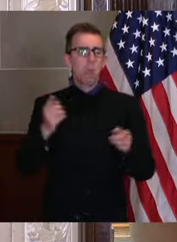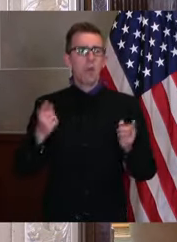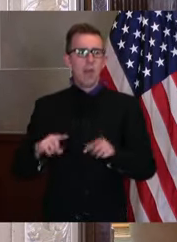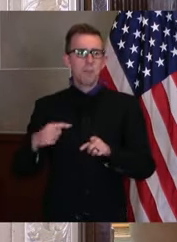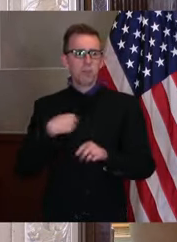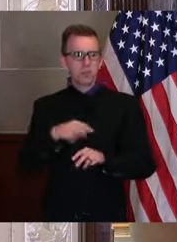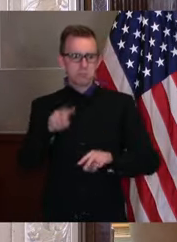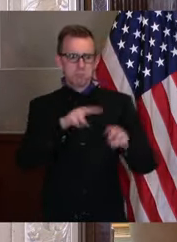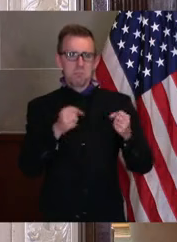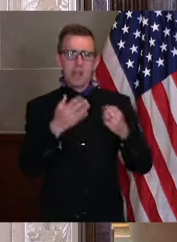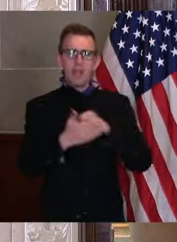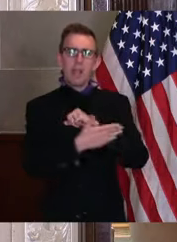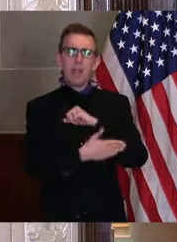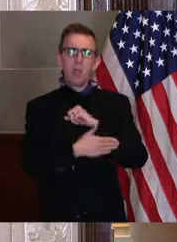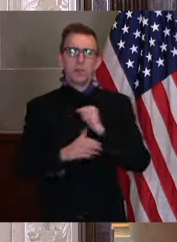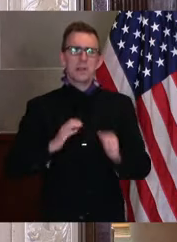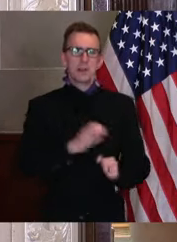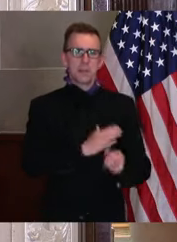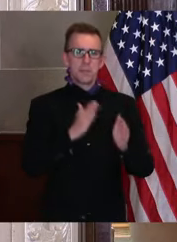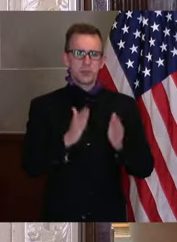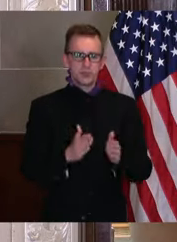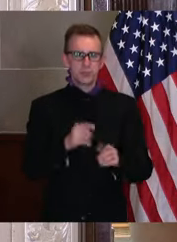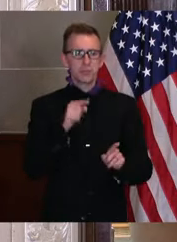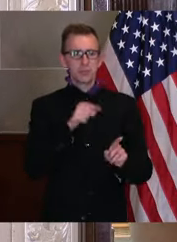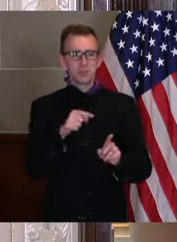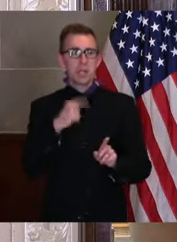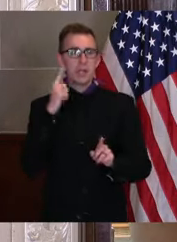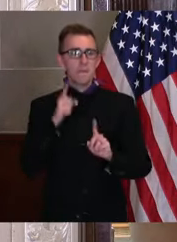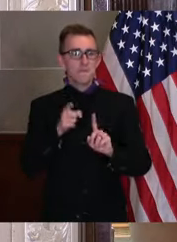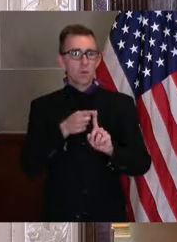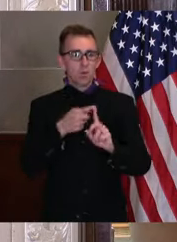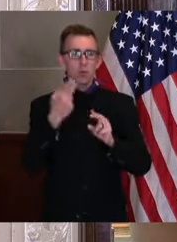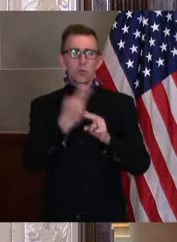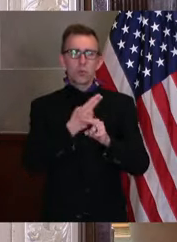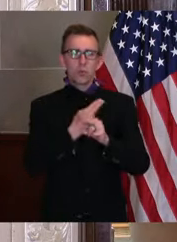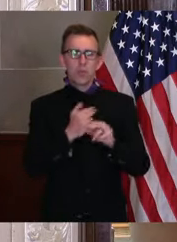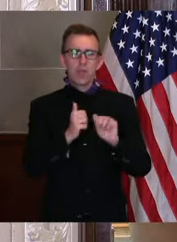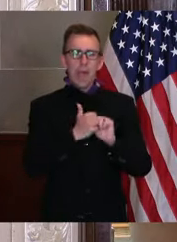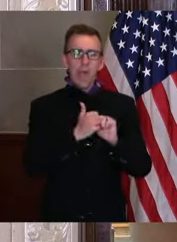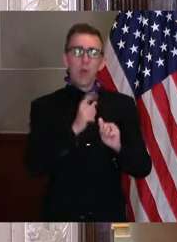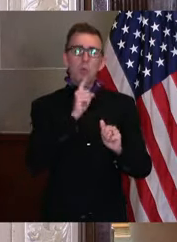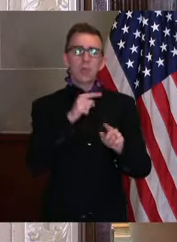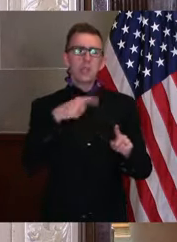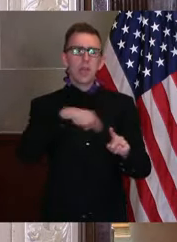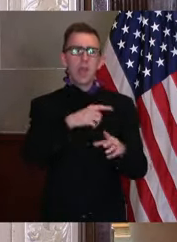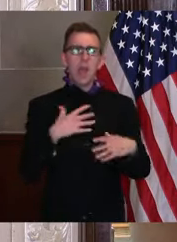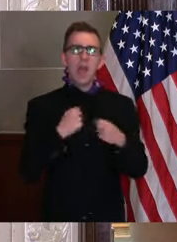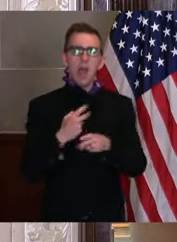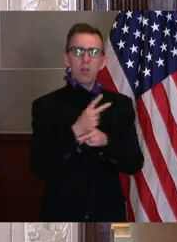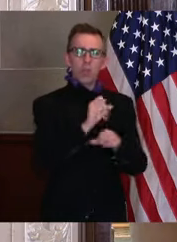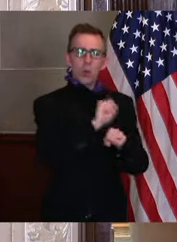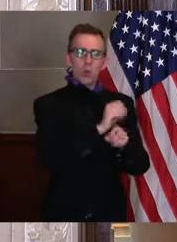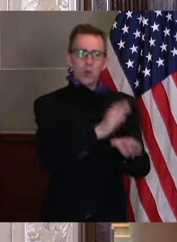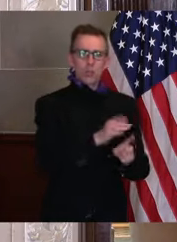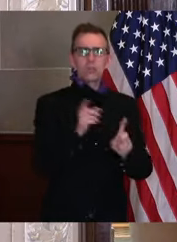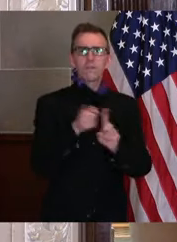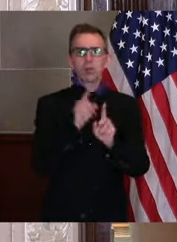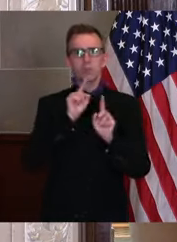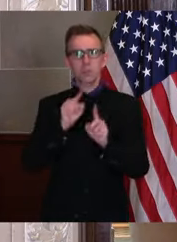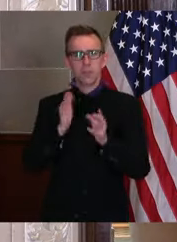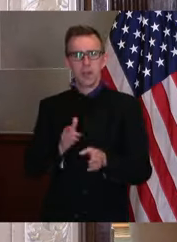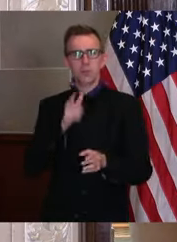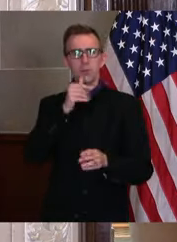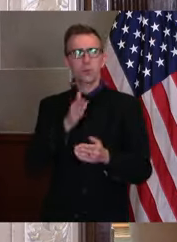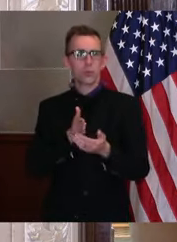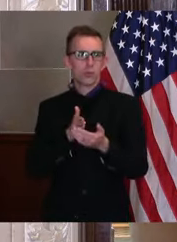lot of county commissioners who are interested in this, I think its first utilization is going to be really around healthcare workers and first responders who've been through